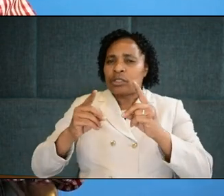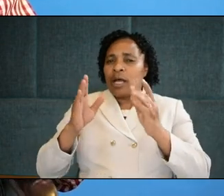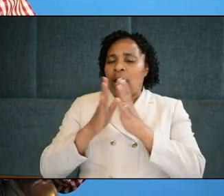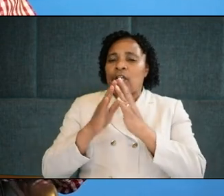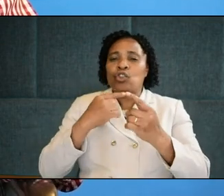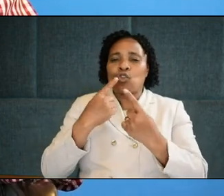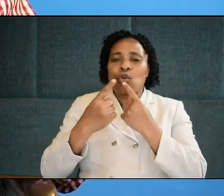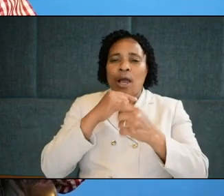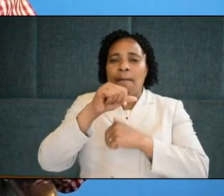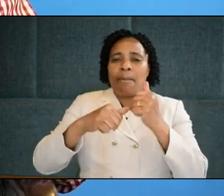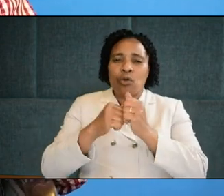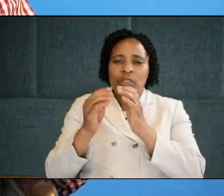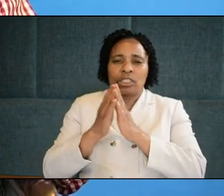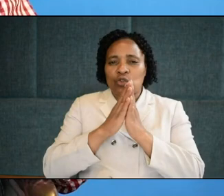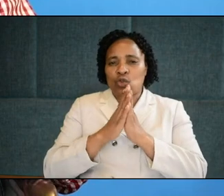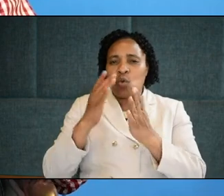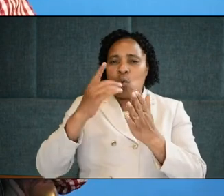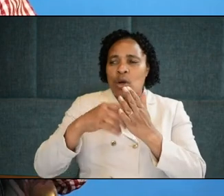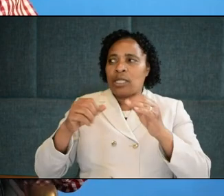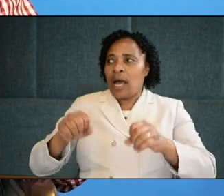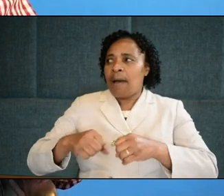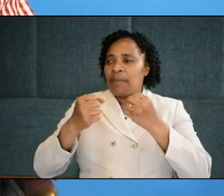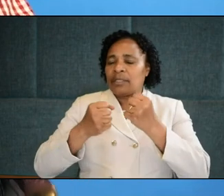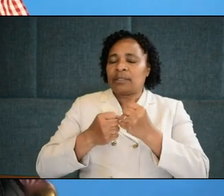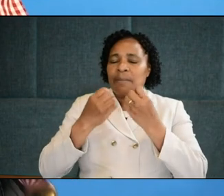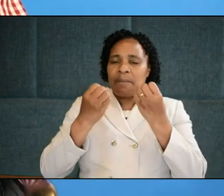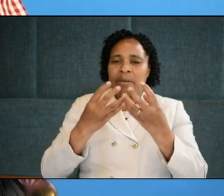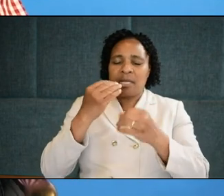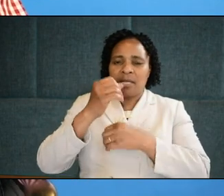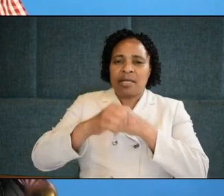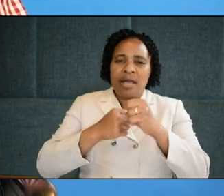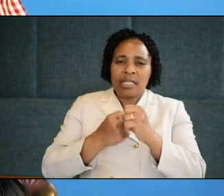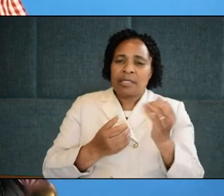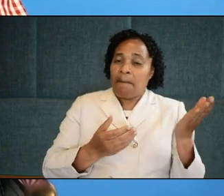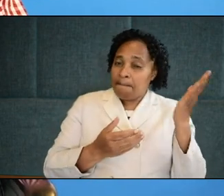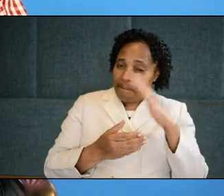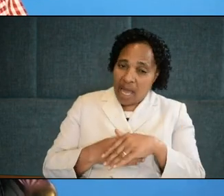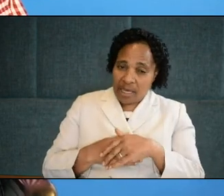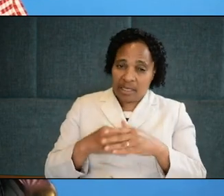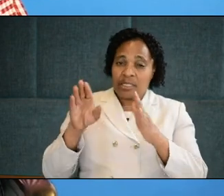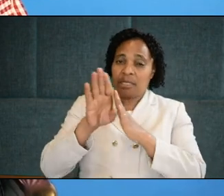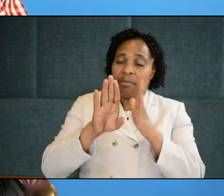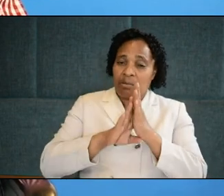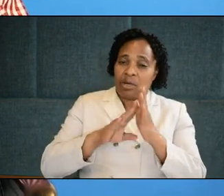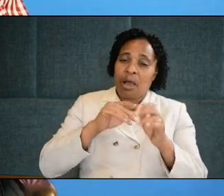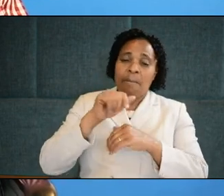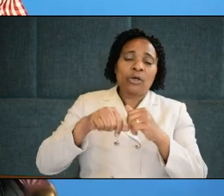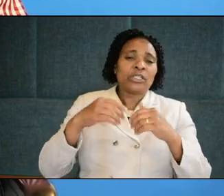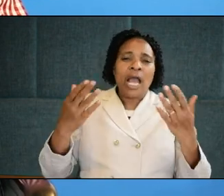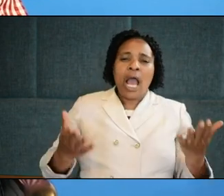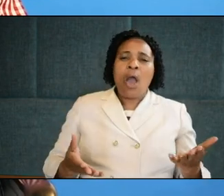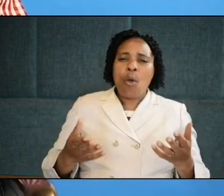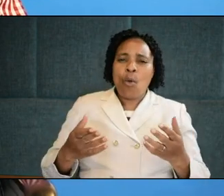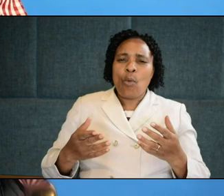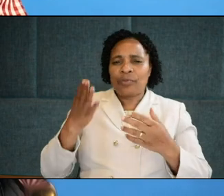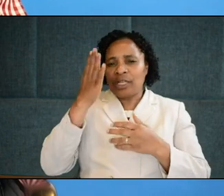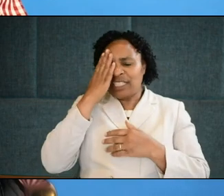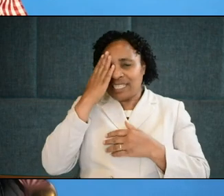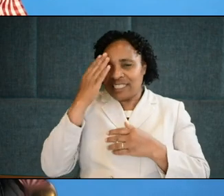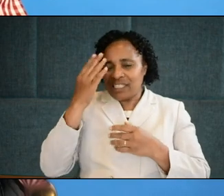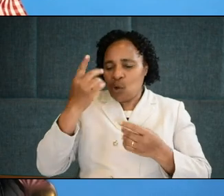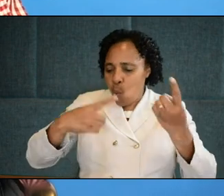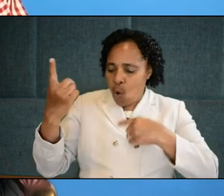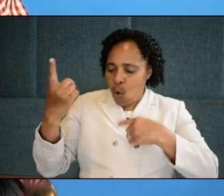a story that happened several years back in the Bible, and it was about how the Israelites conquered the city of